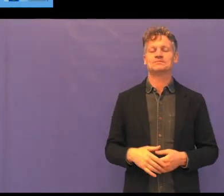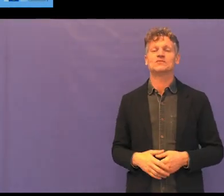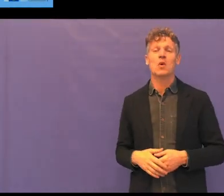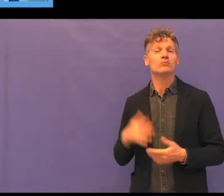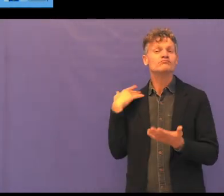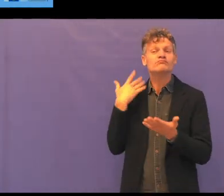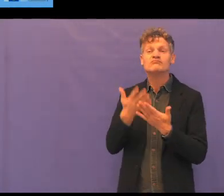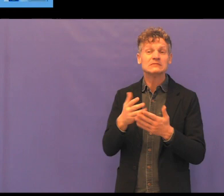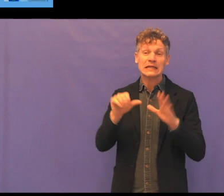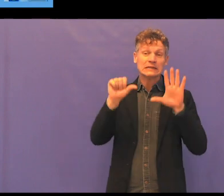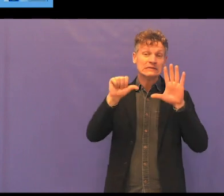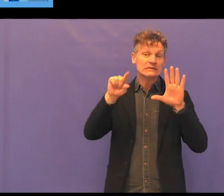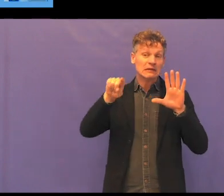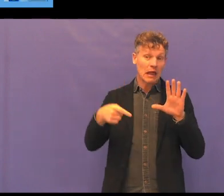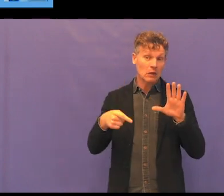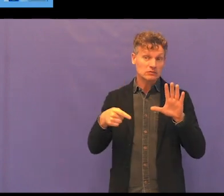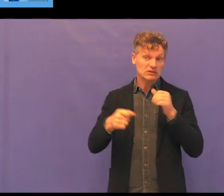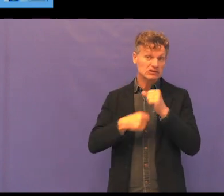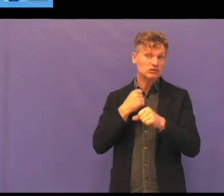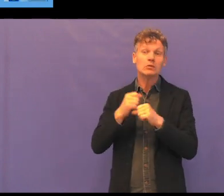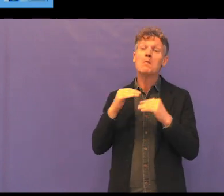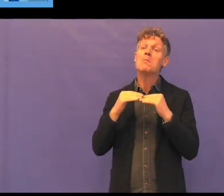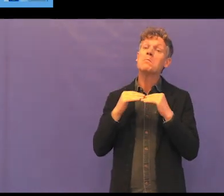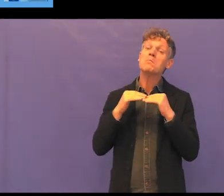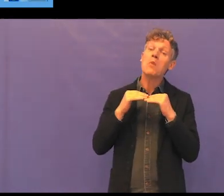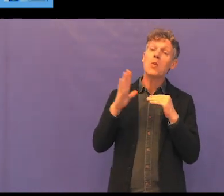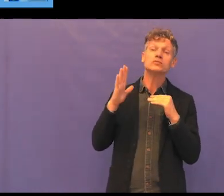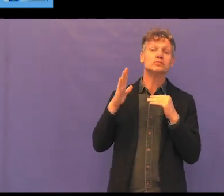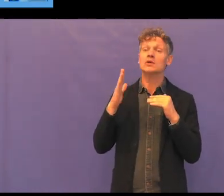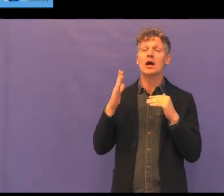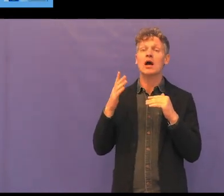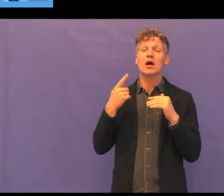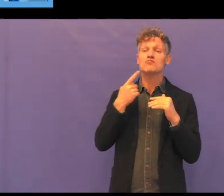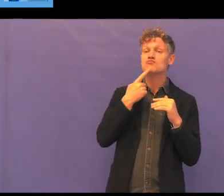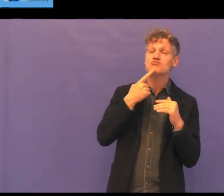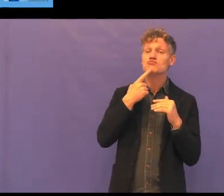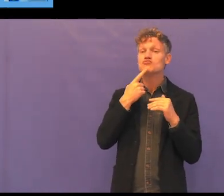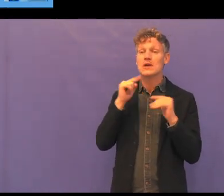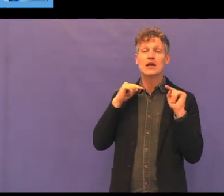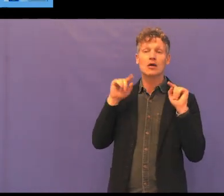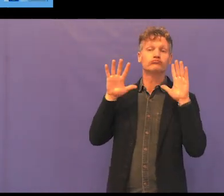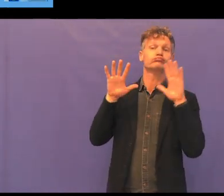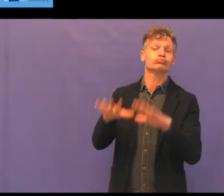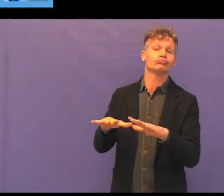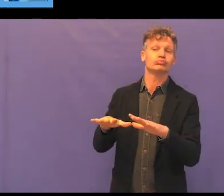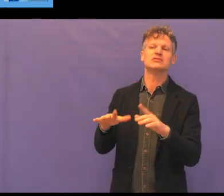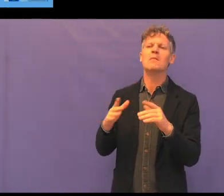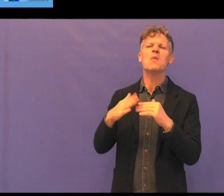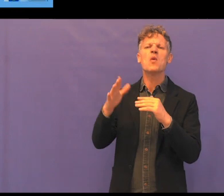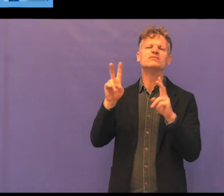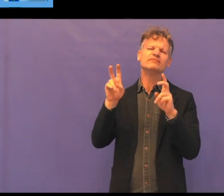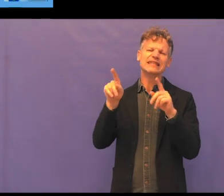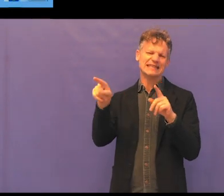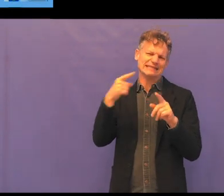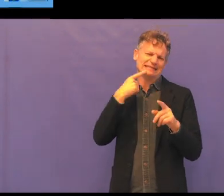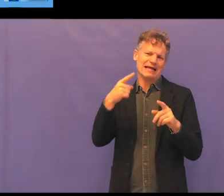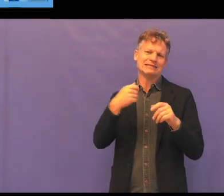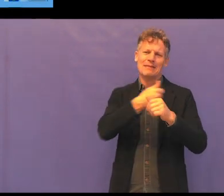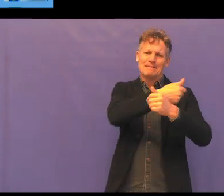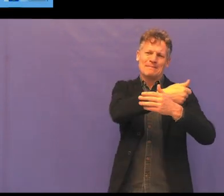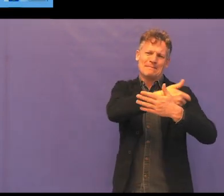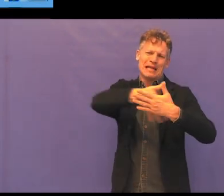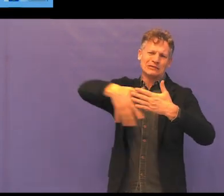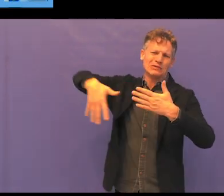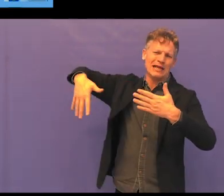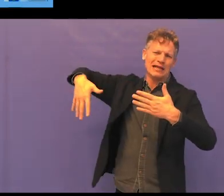right from eastern China to Western Europe to the United